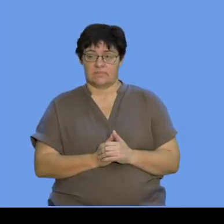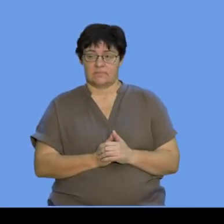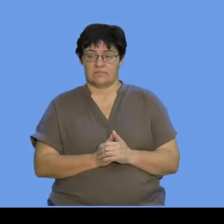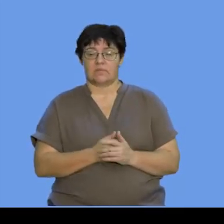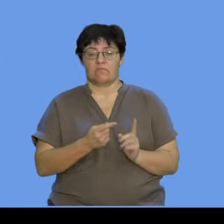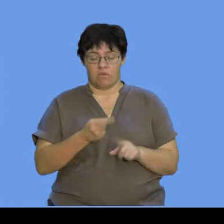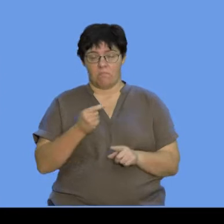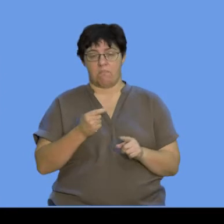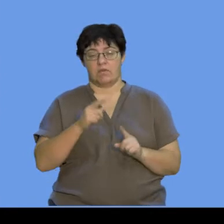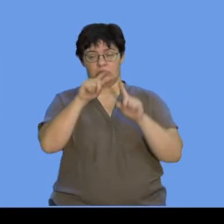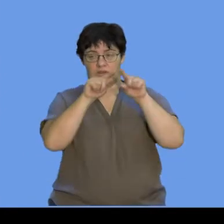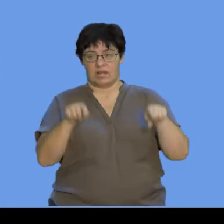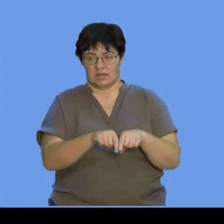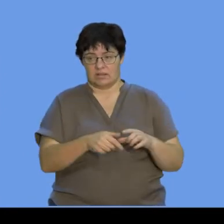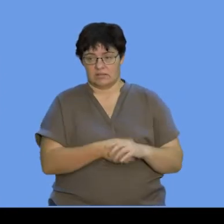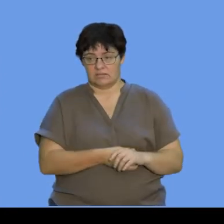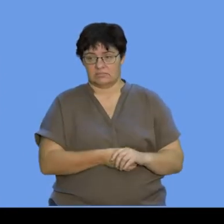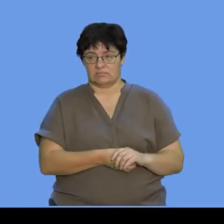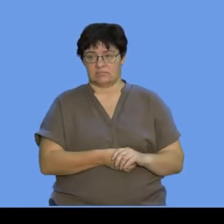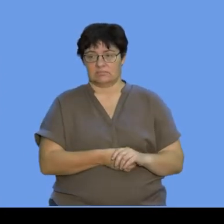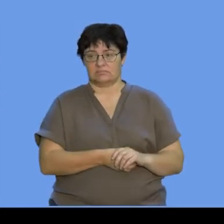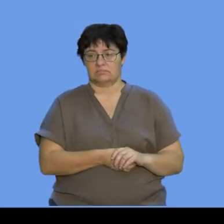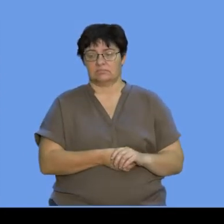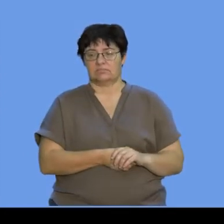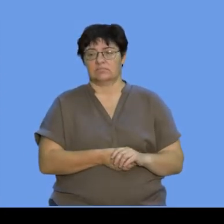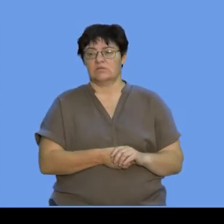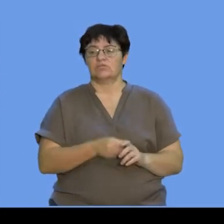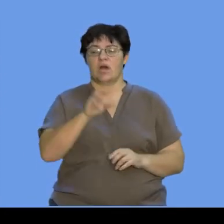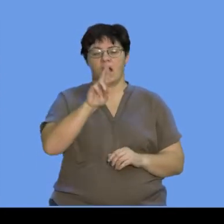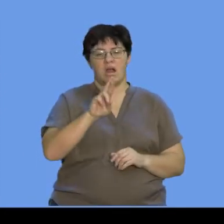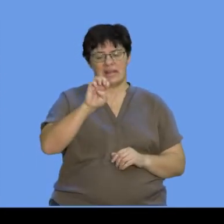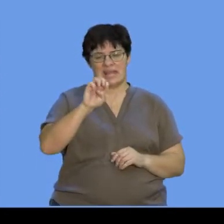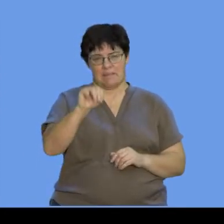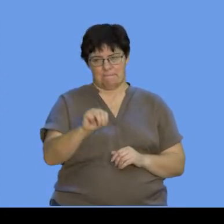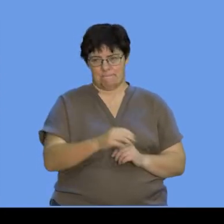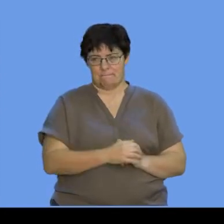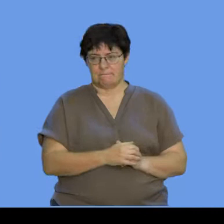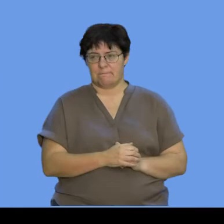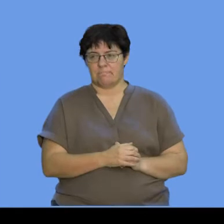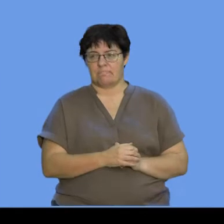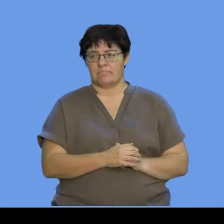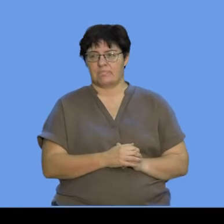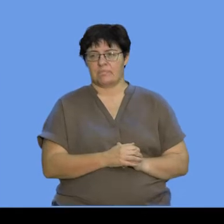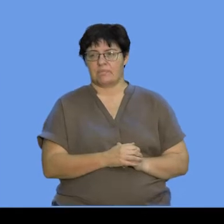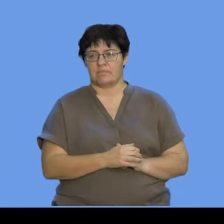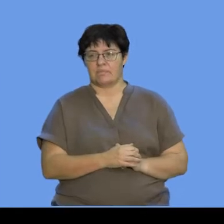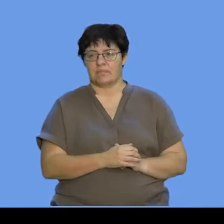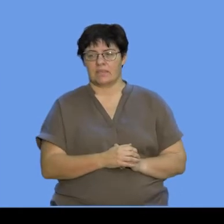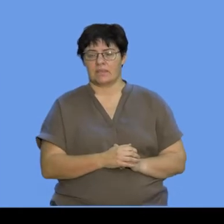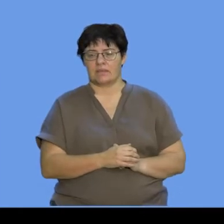right, of a triangle. But normally, you know, remaining, you use REM. You don't need to write the whole thing.